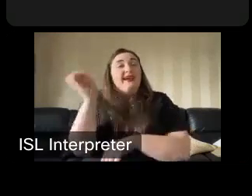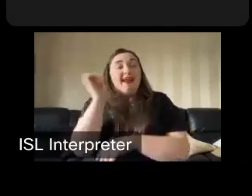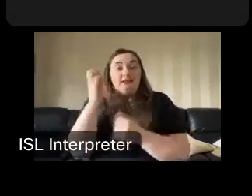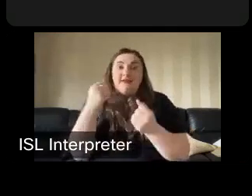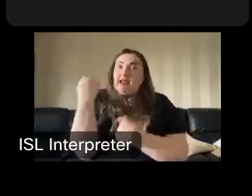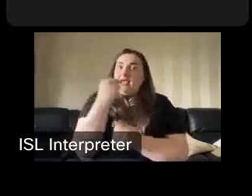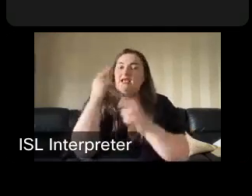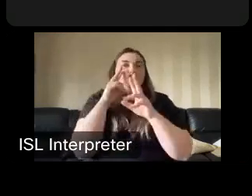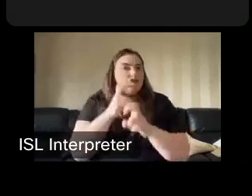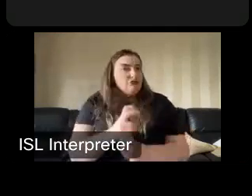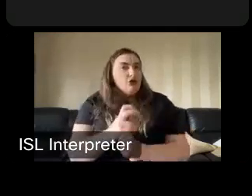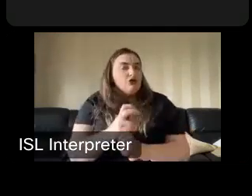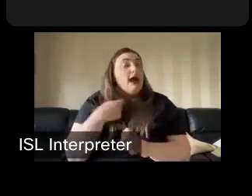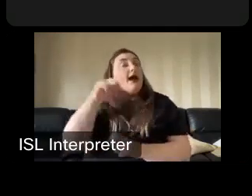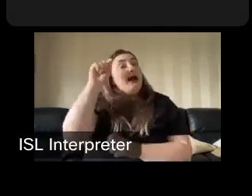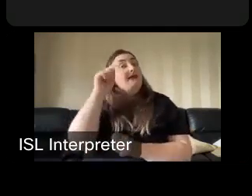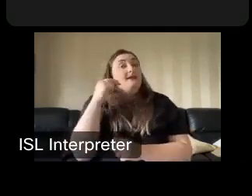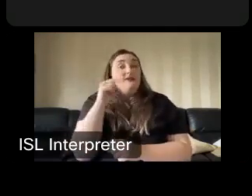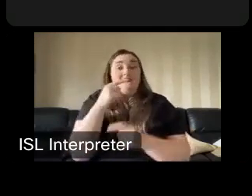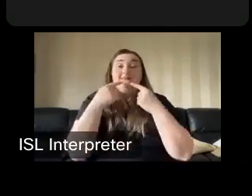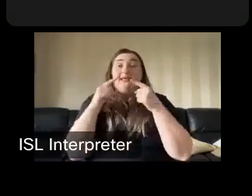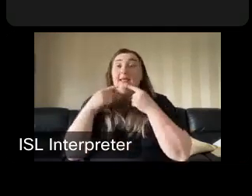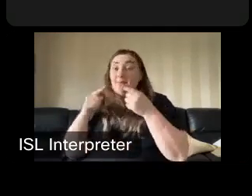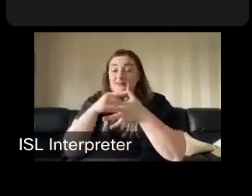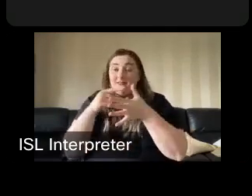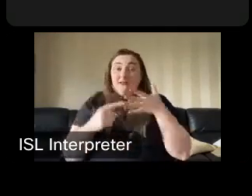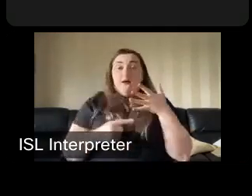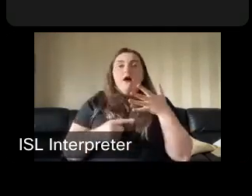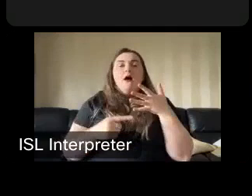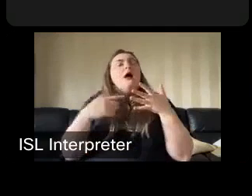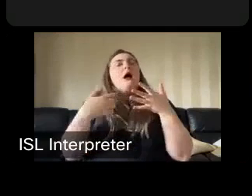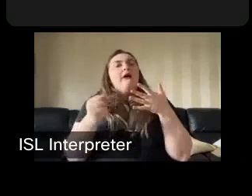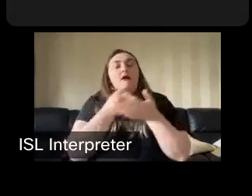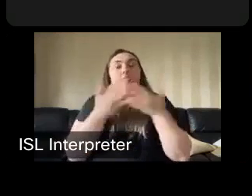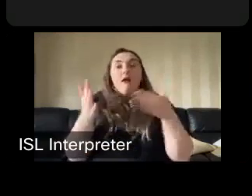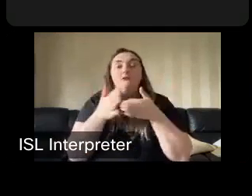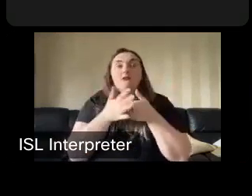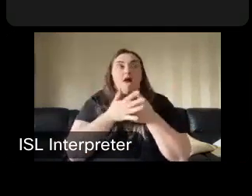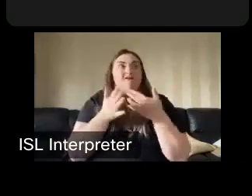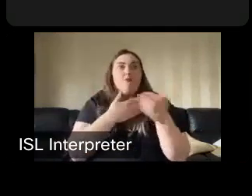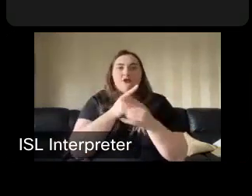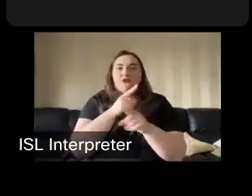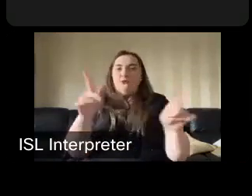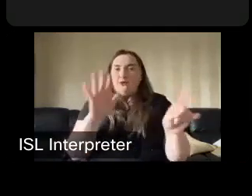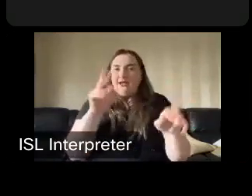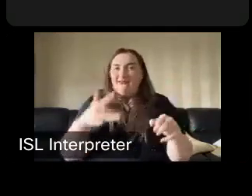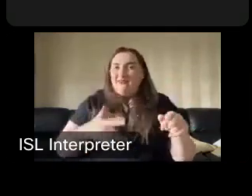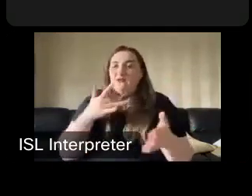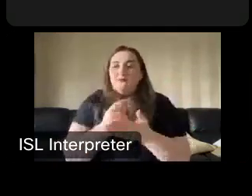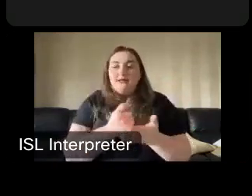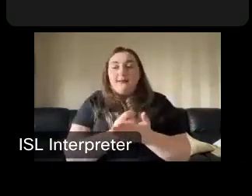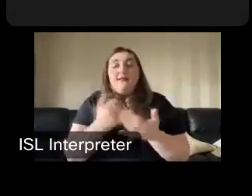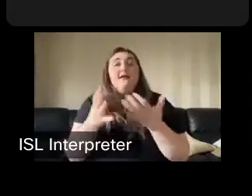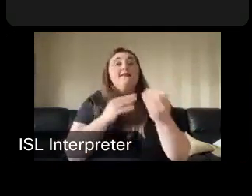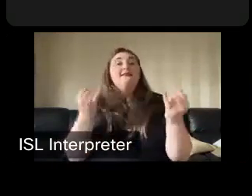qualitative research, and I think these statements probably epitomize a lot of what you all might feel. You know, things